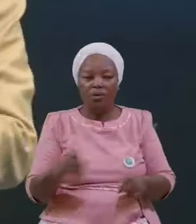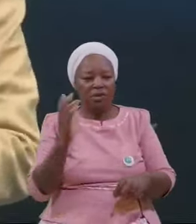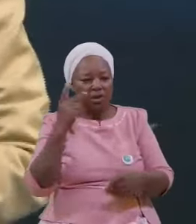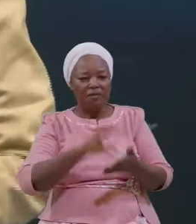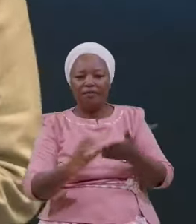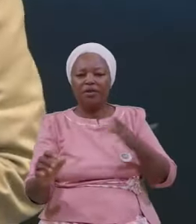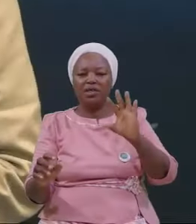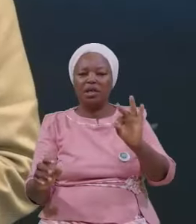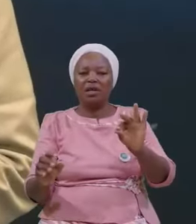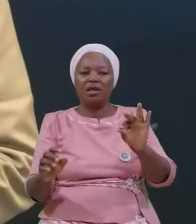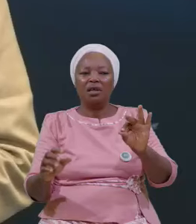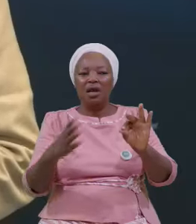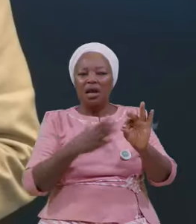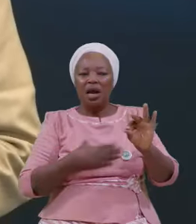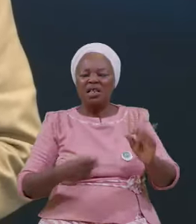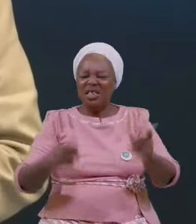And